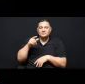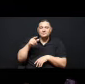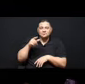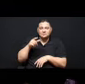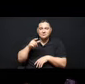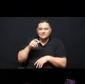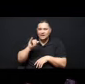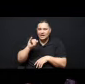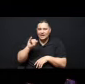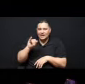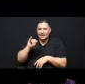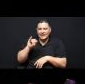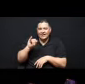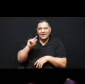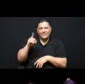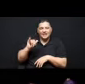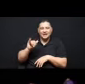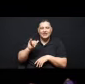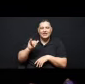swam.